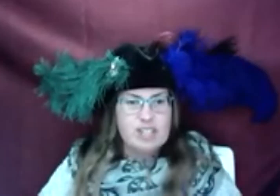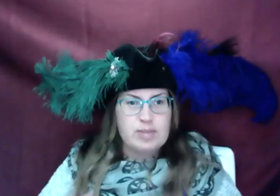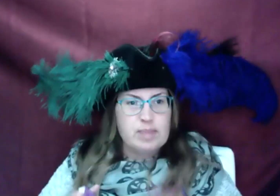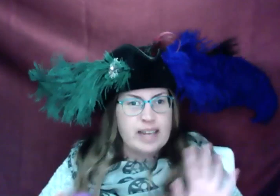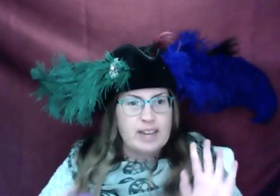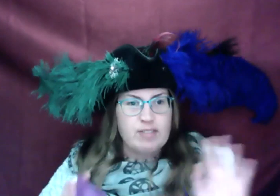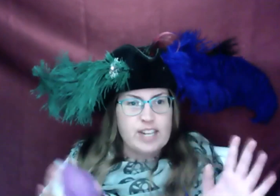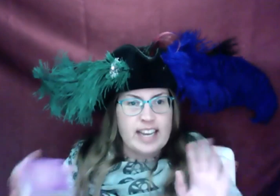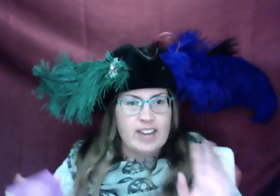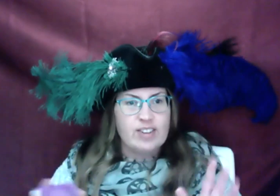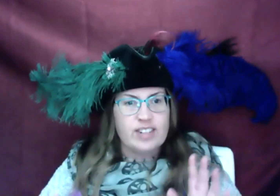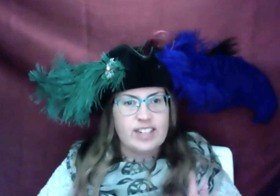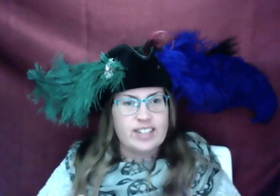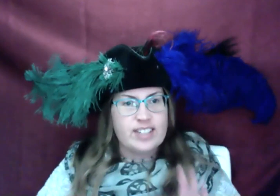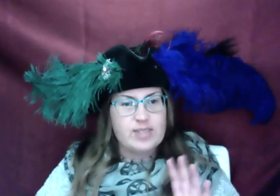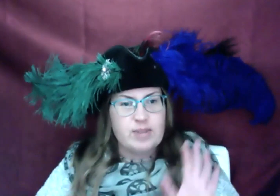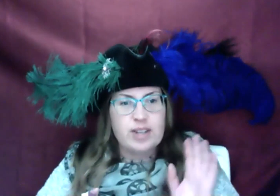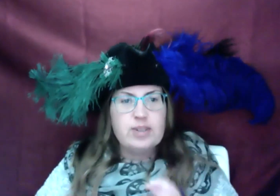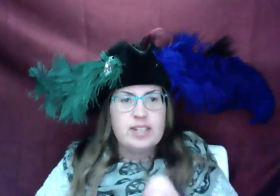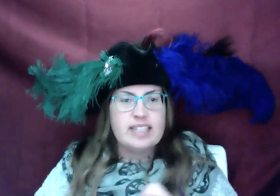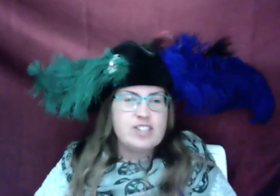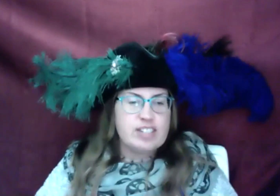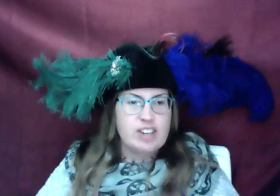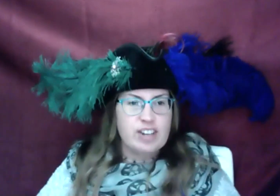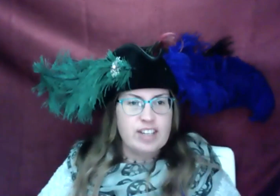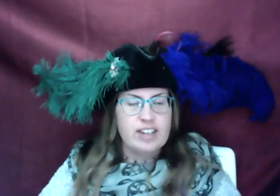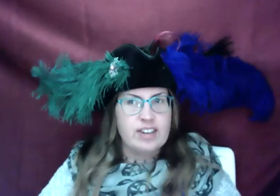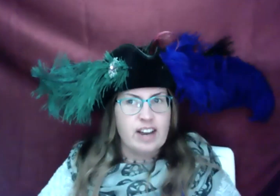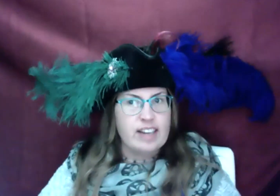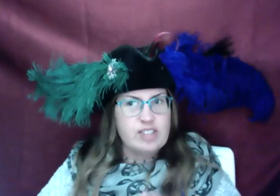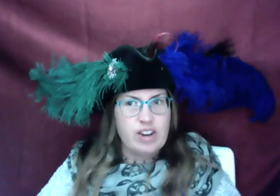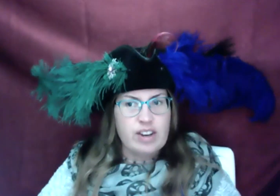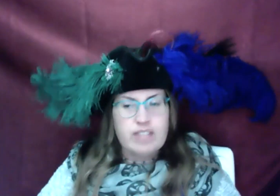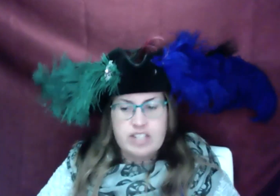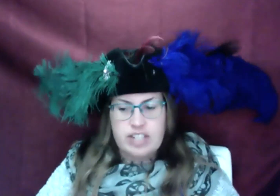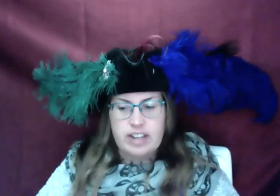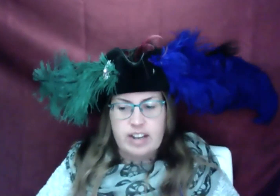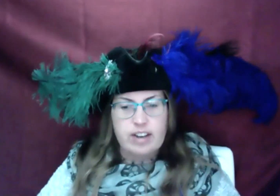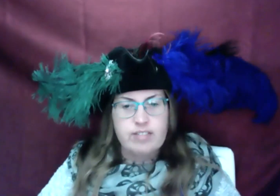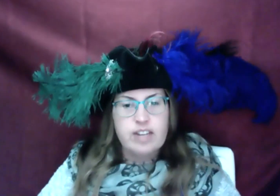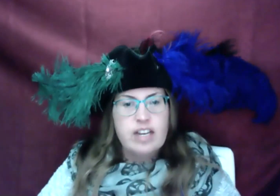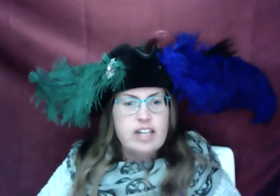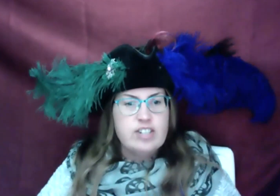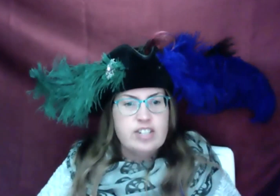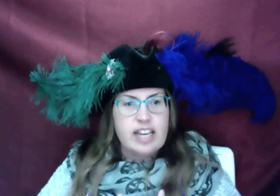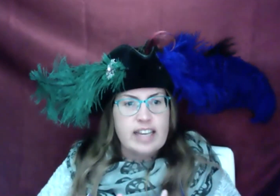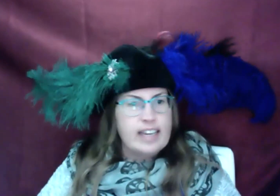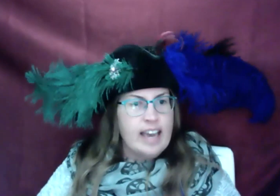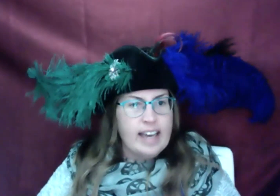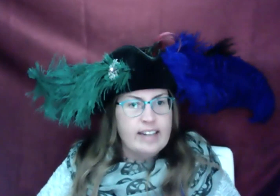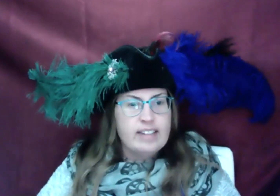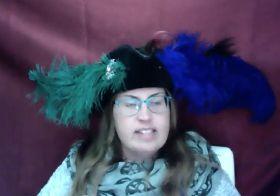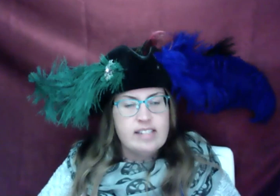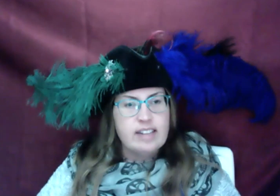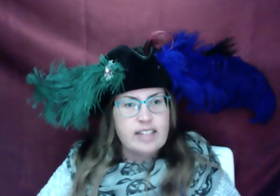I've just been kind of freaking out over here because while you were initially talking, I saw a vision of just like a